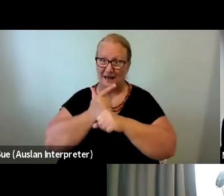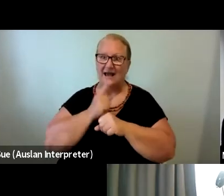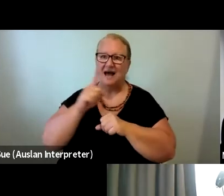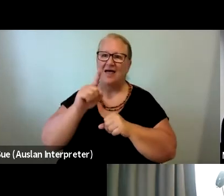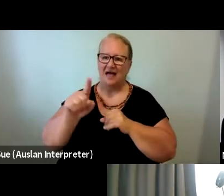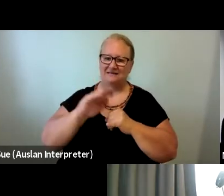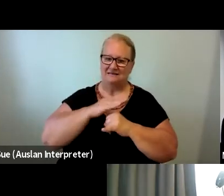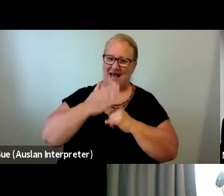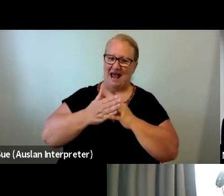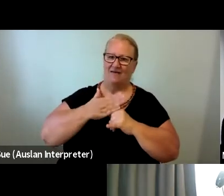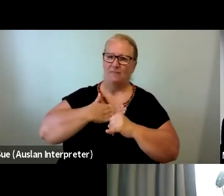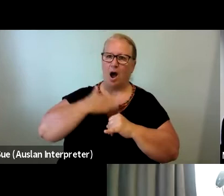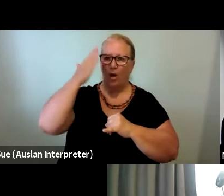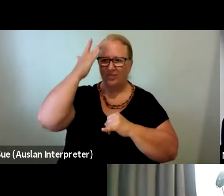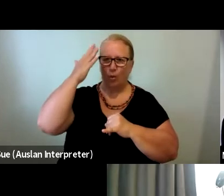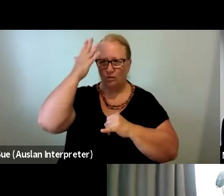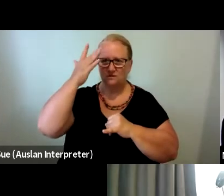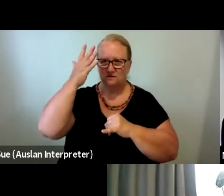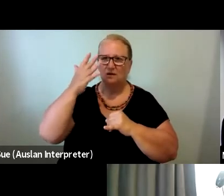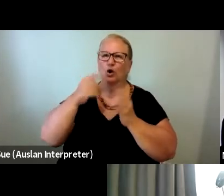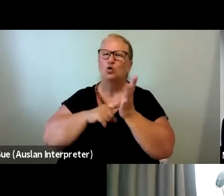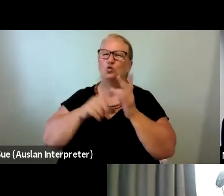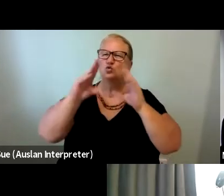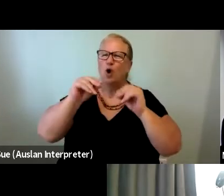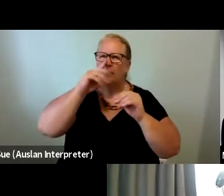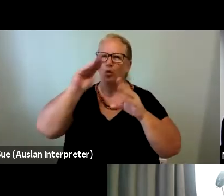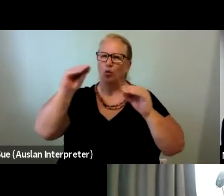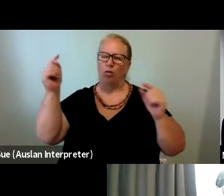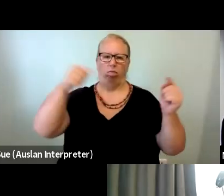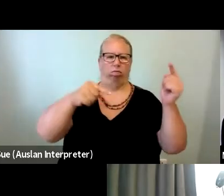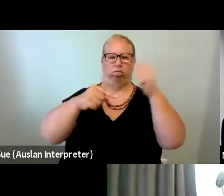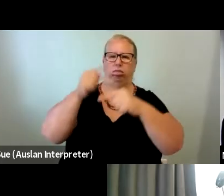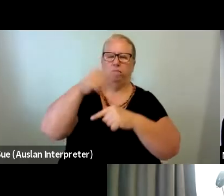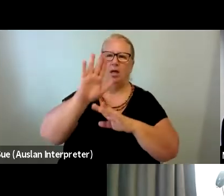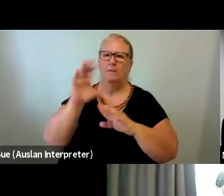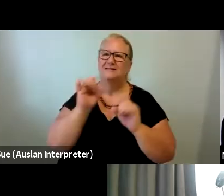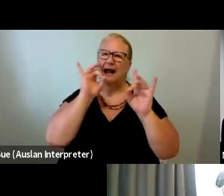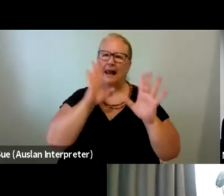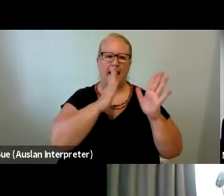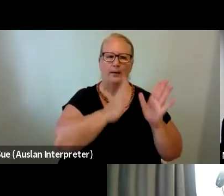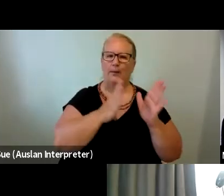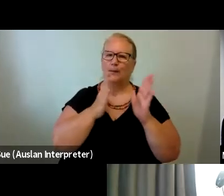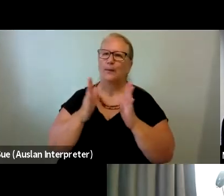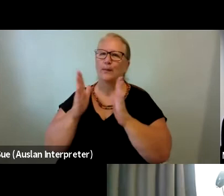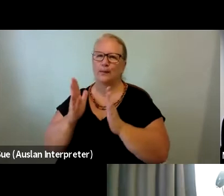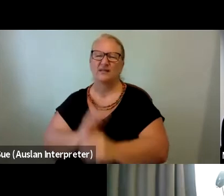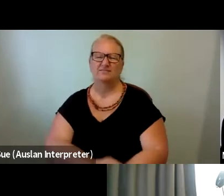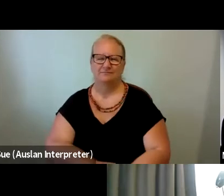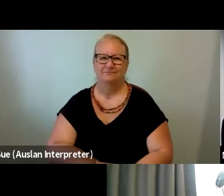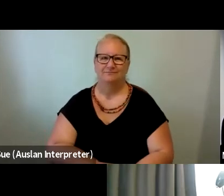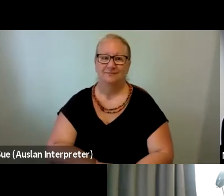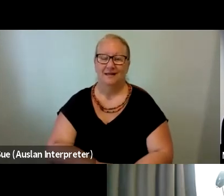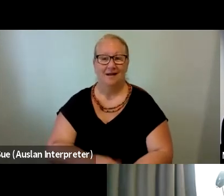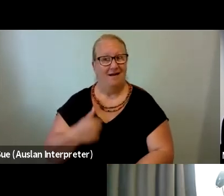thought. We'll do that to avoid crosstalk and make sure everyone is heard. So I'm so excited for